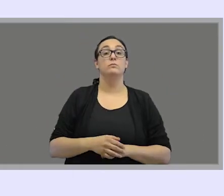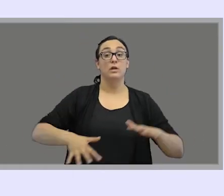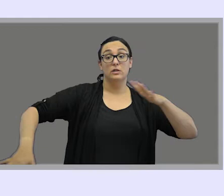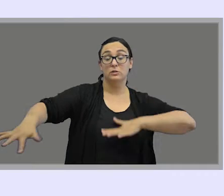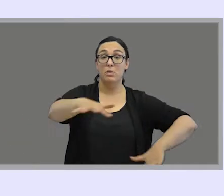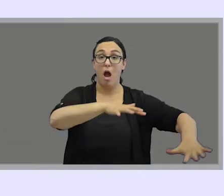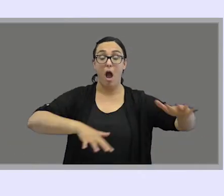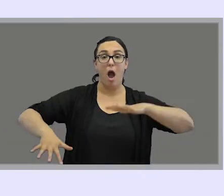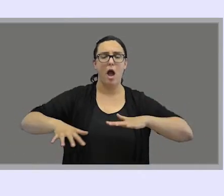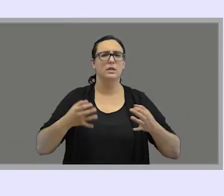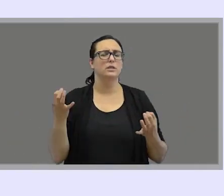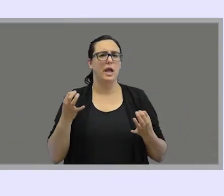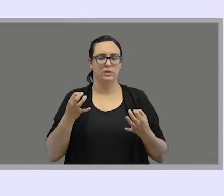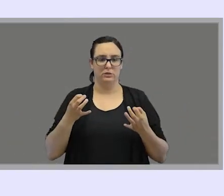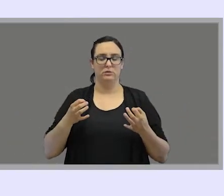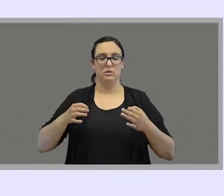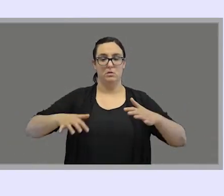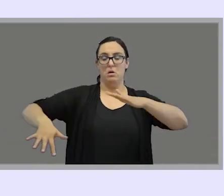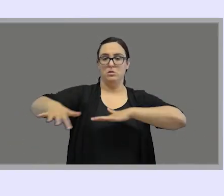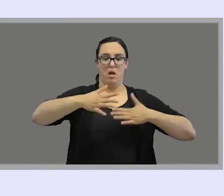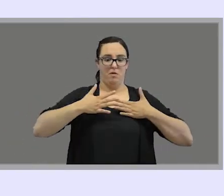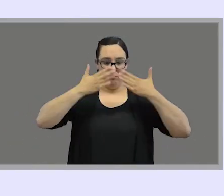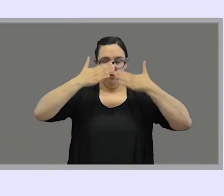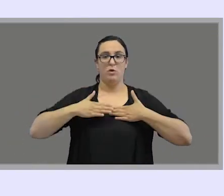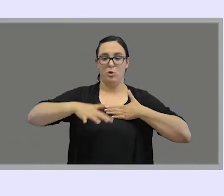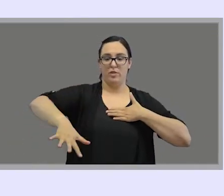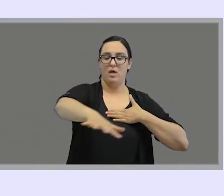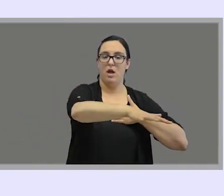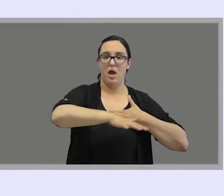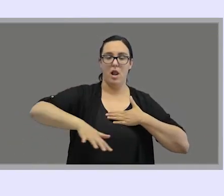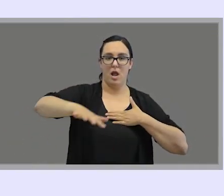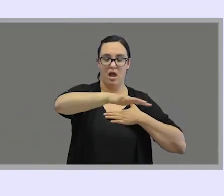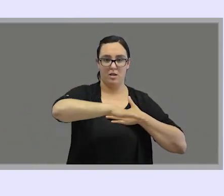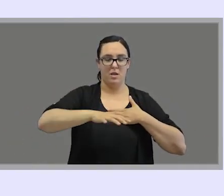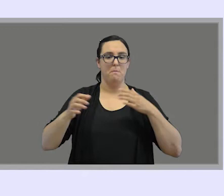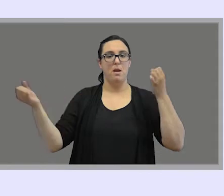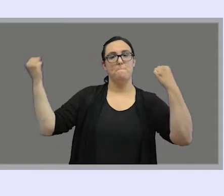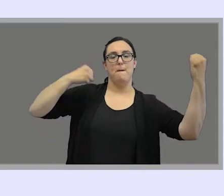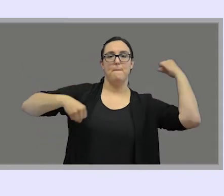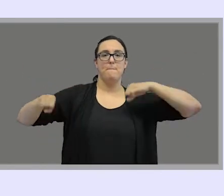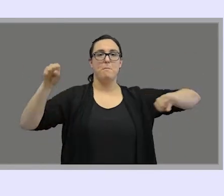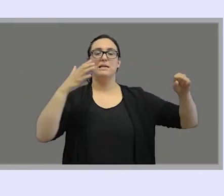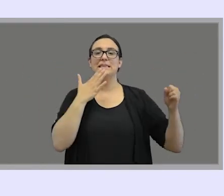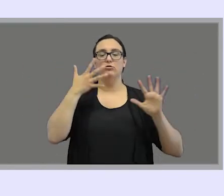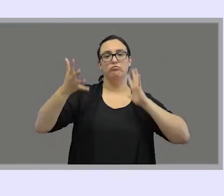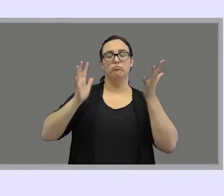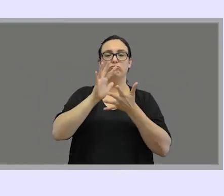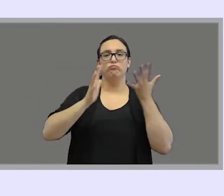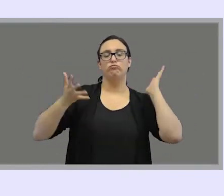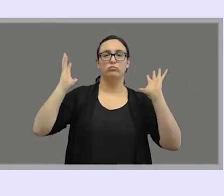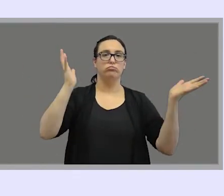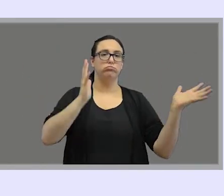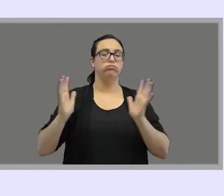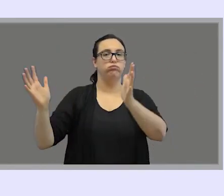The signing space is the space that is in front of the signer that is used to articulate all the